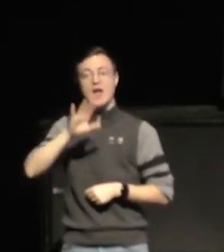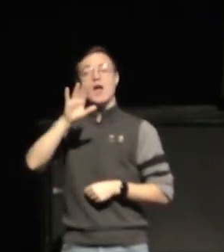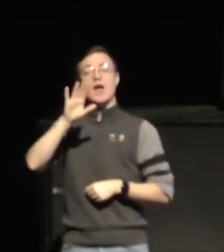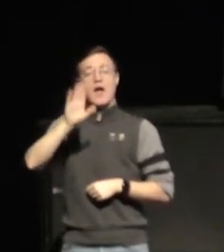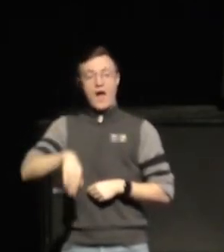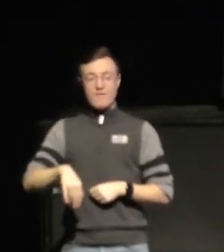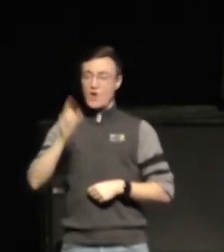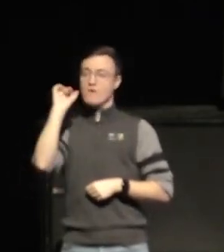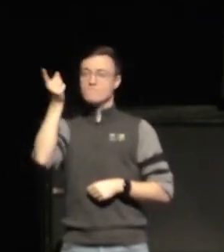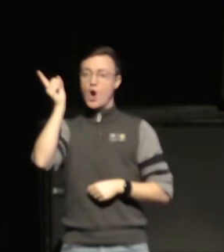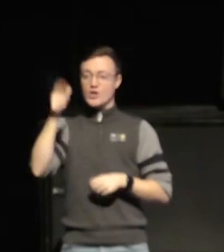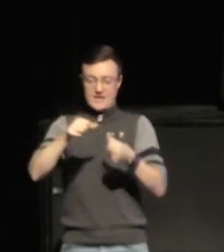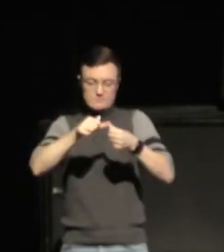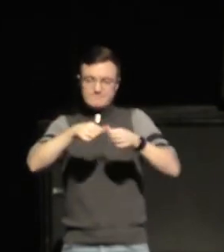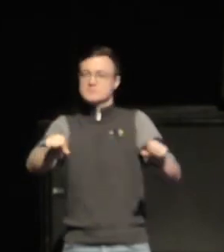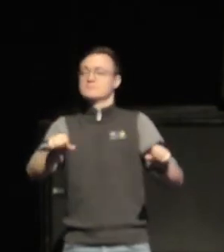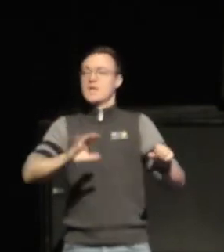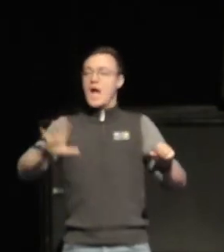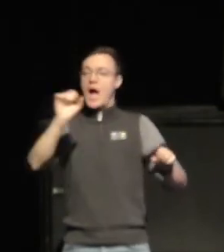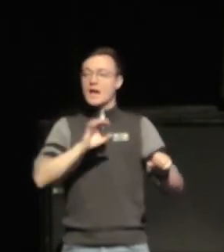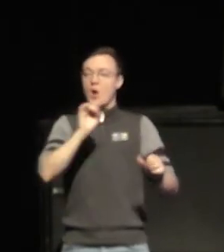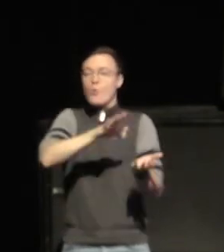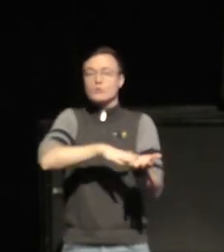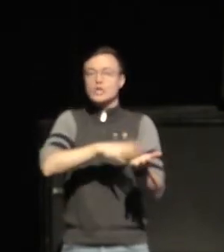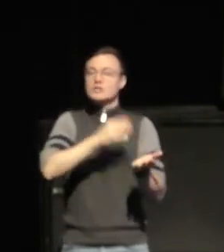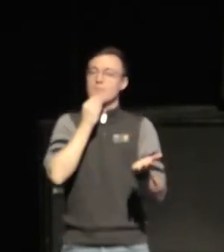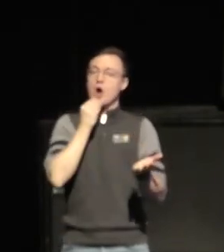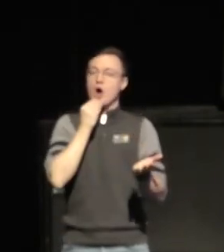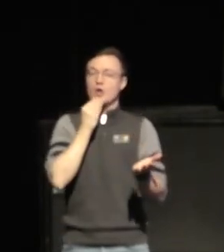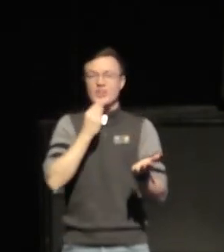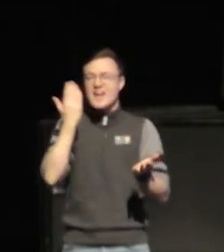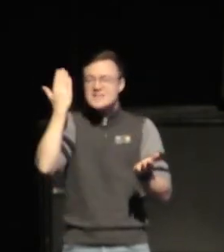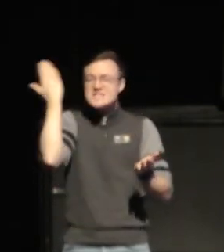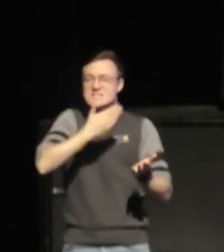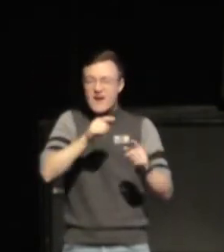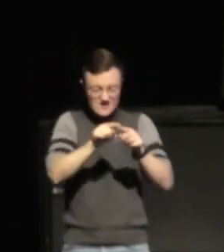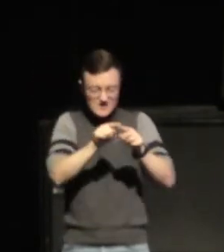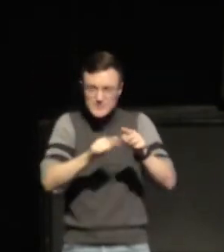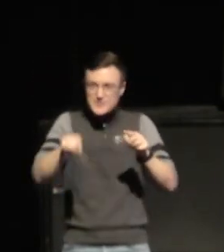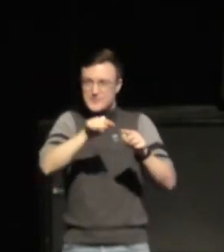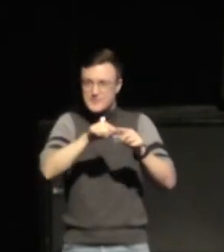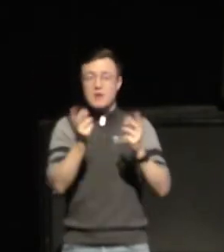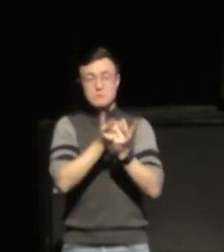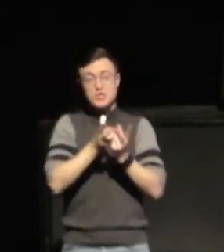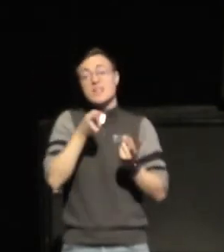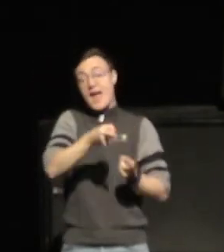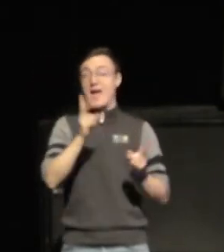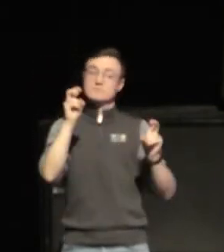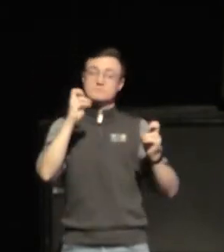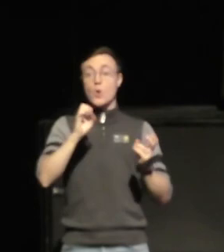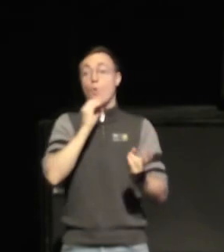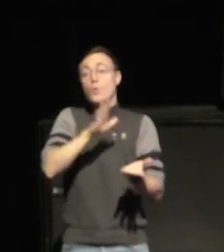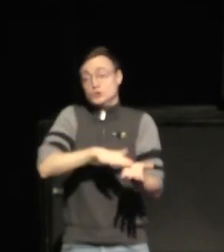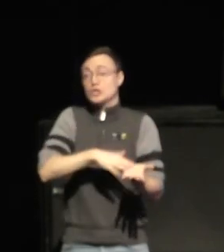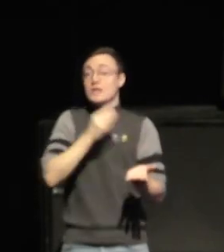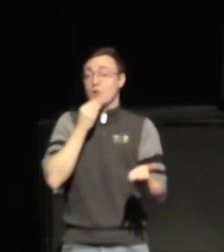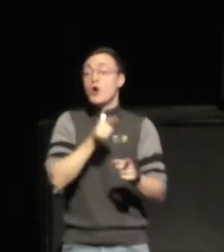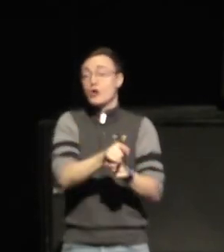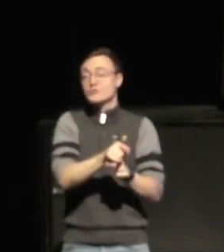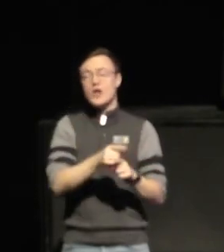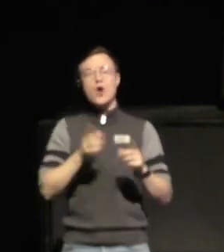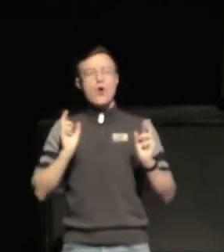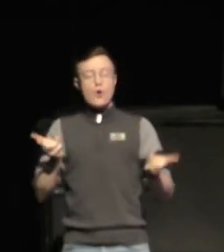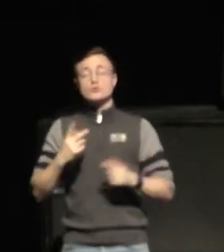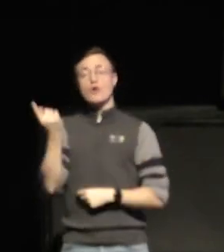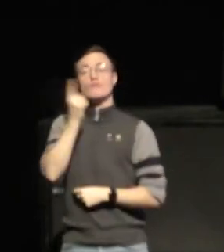warning labels on unhealthy food, like black little circles, and also forbidden advertising of unhealthy food